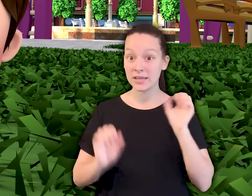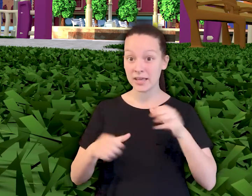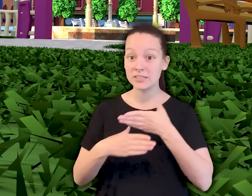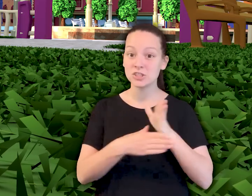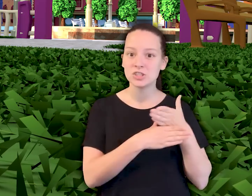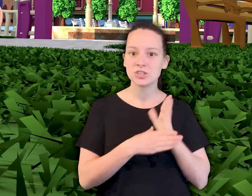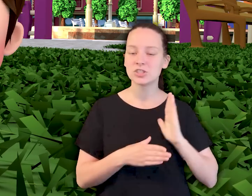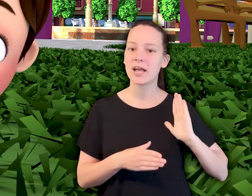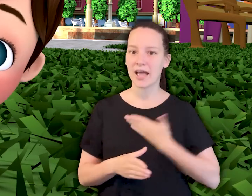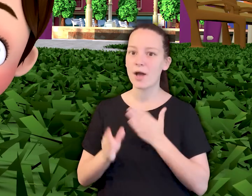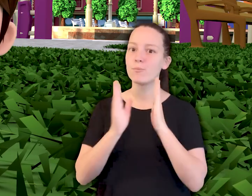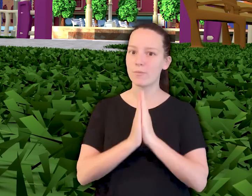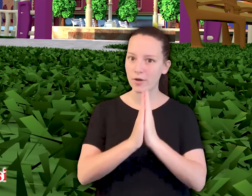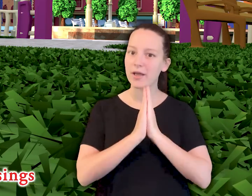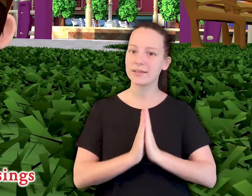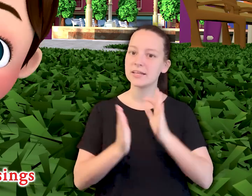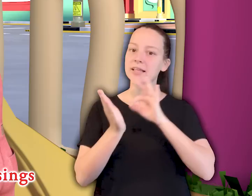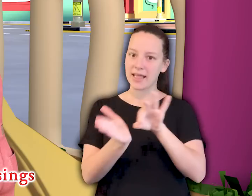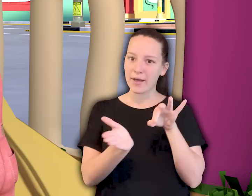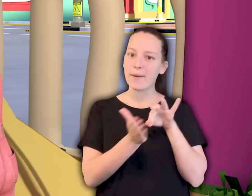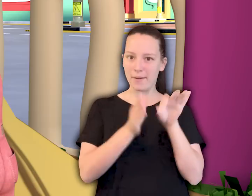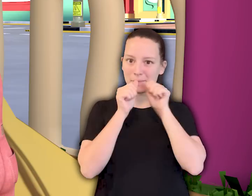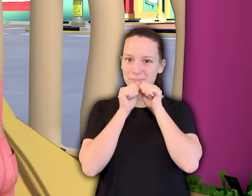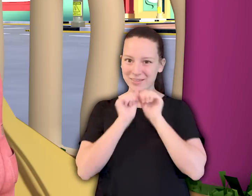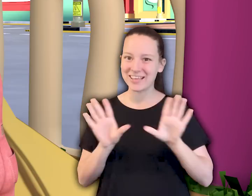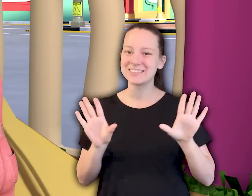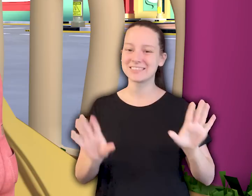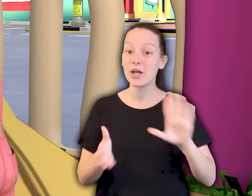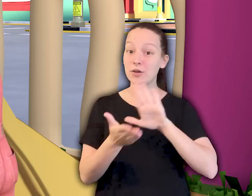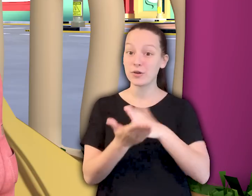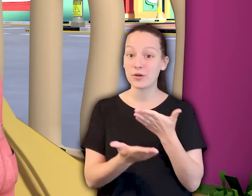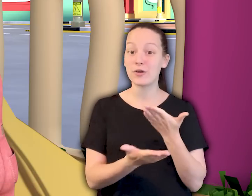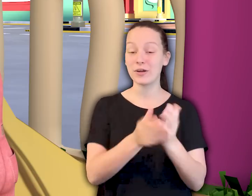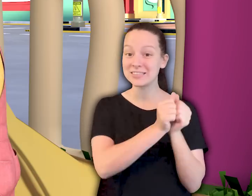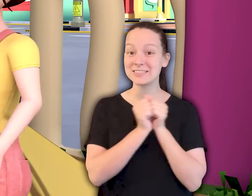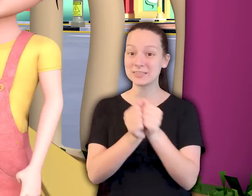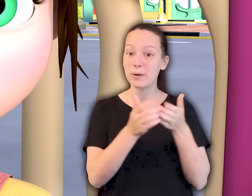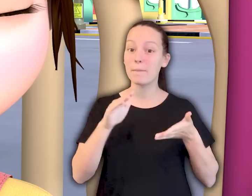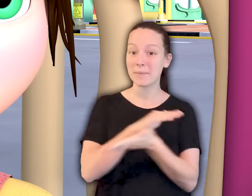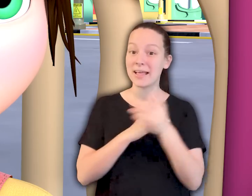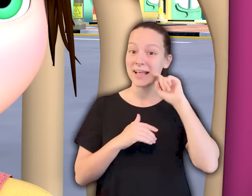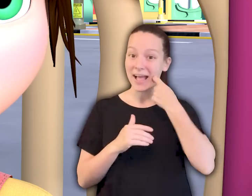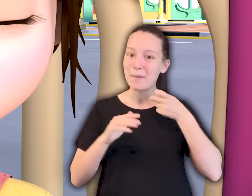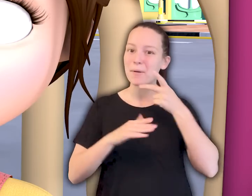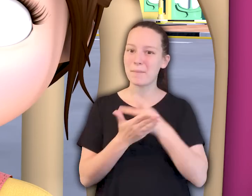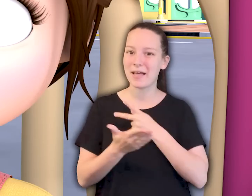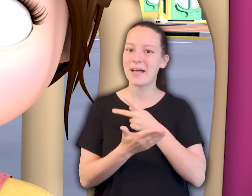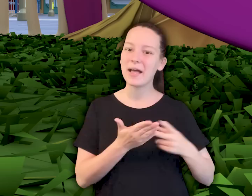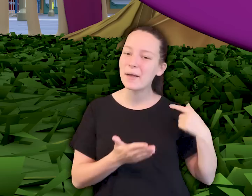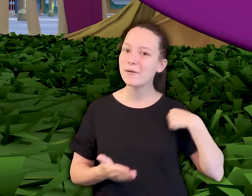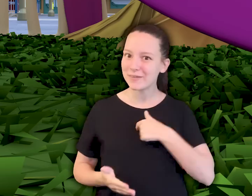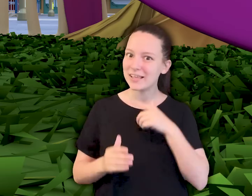share our prayers and count our blessings cool call together bake an apple pie we